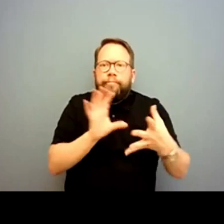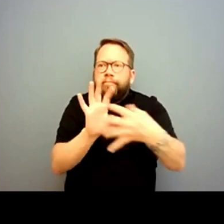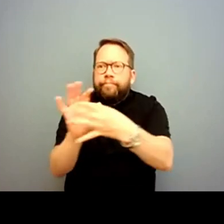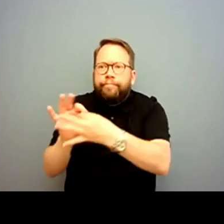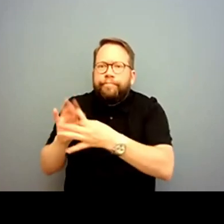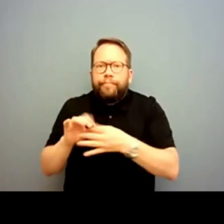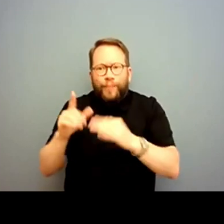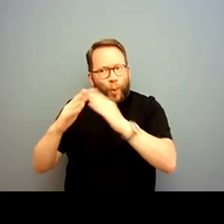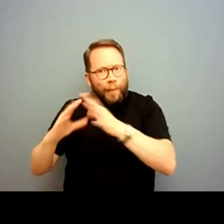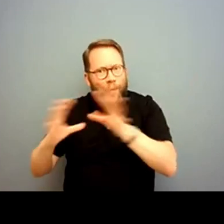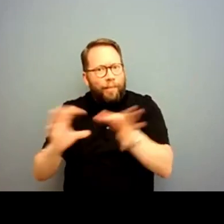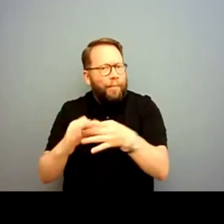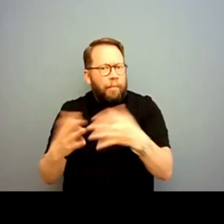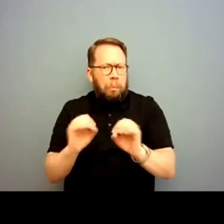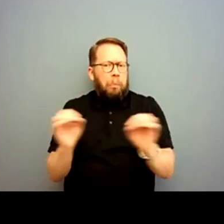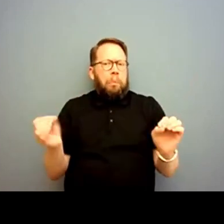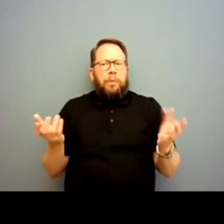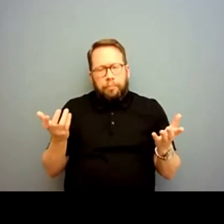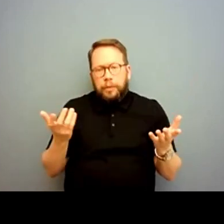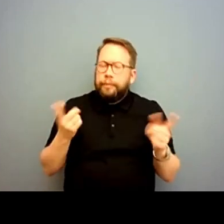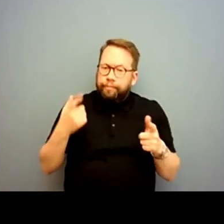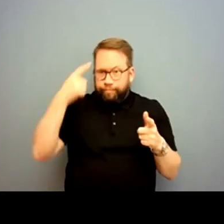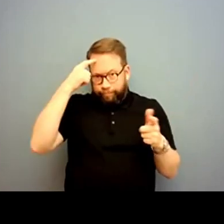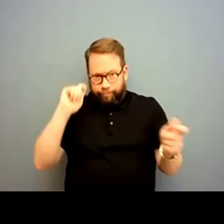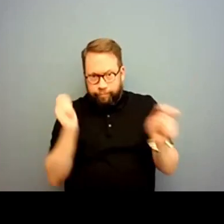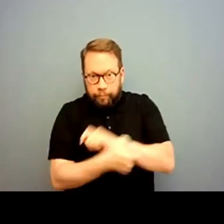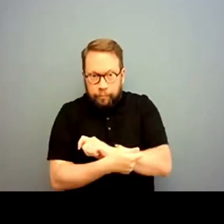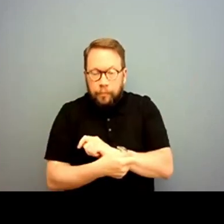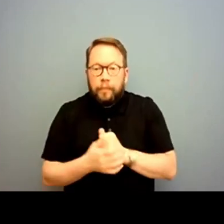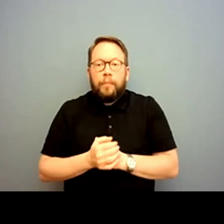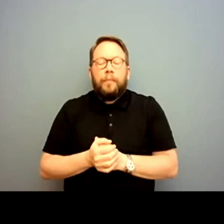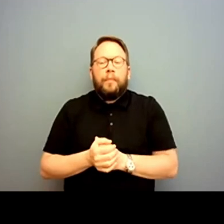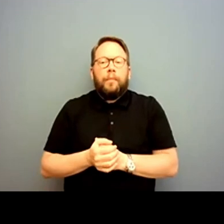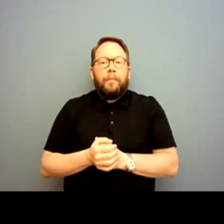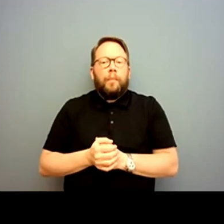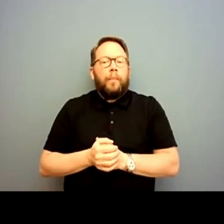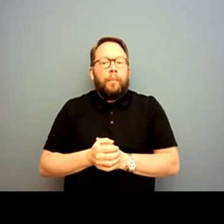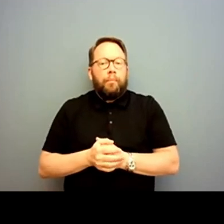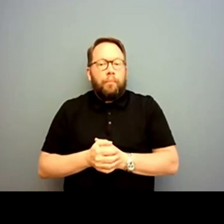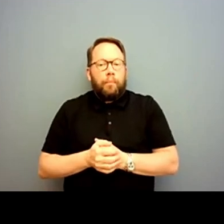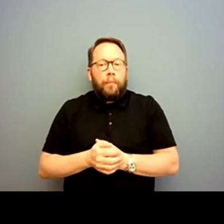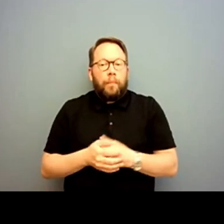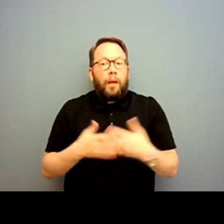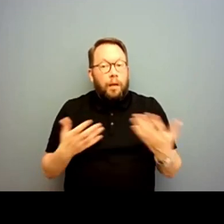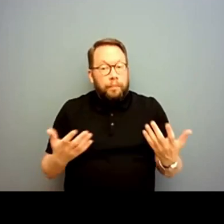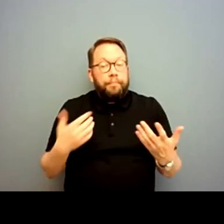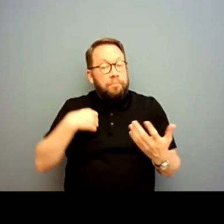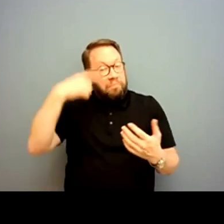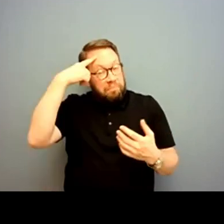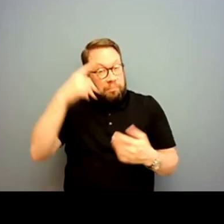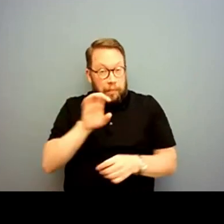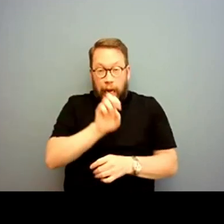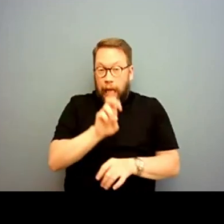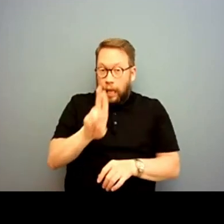think that a number of key EU member states are beginning to change their viewpoint on